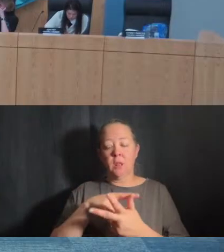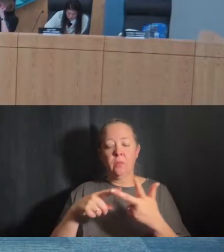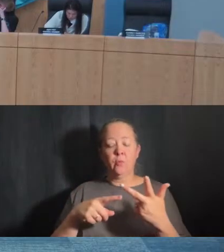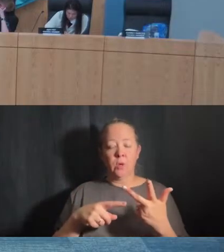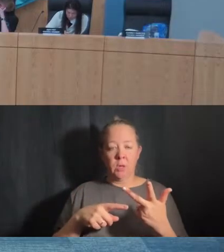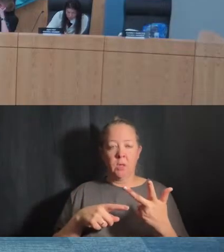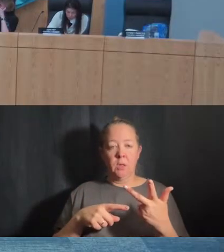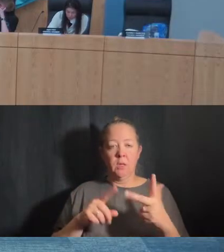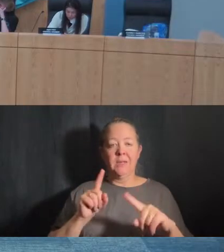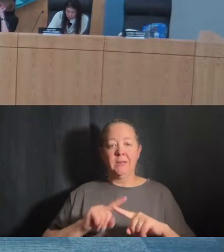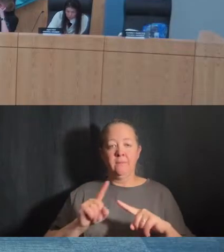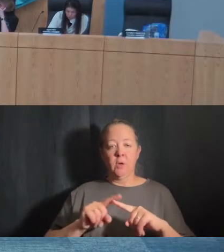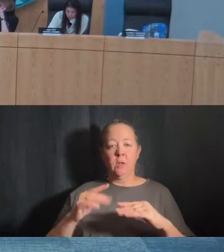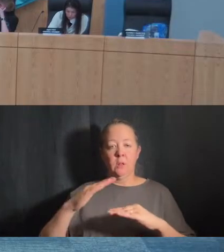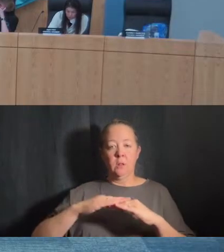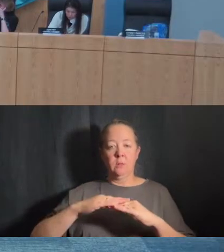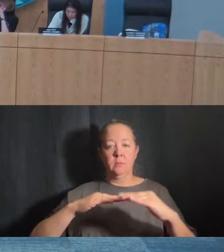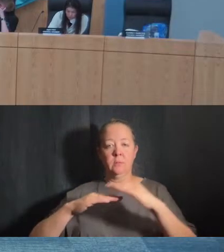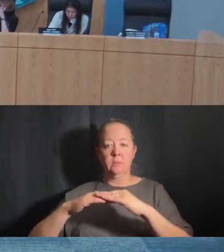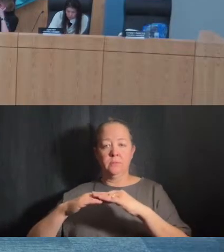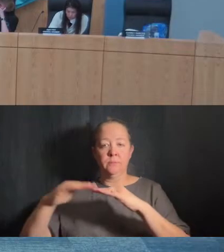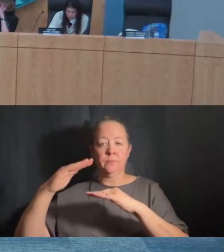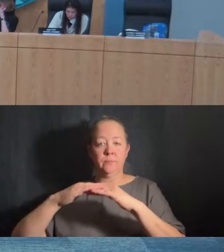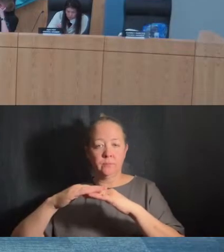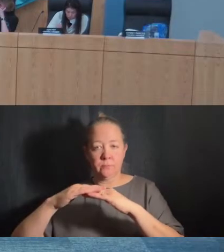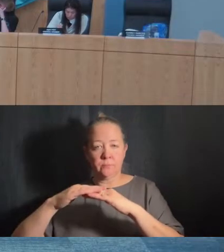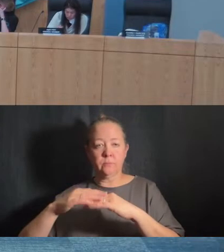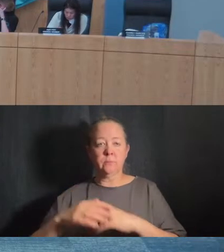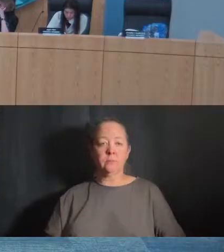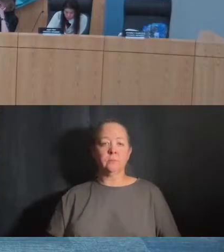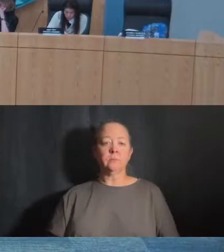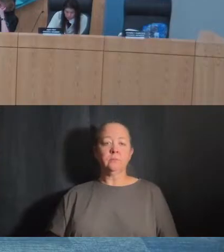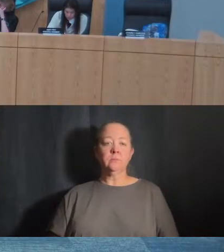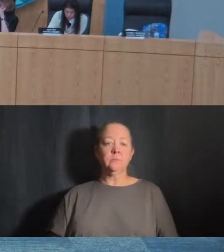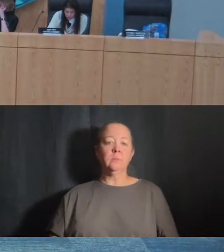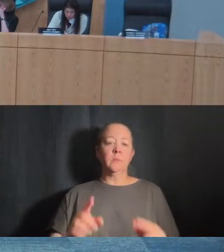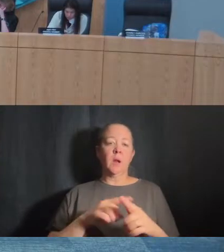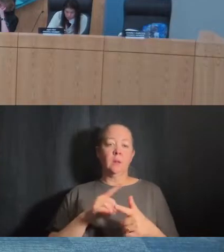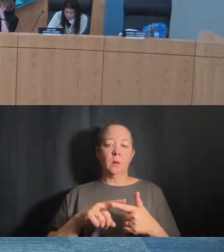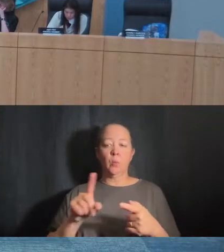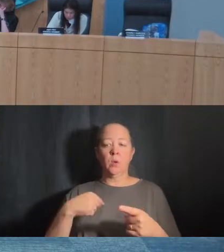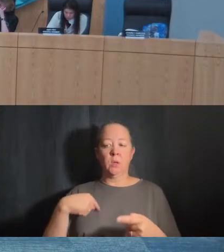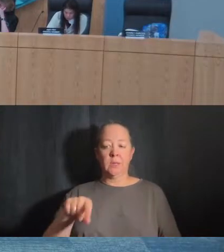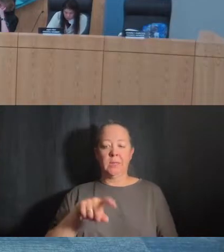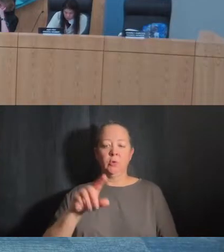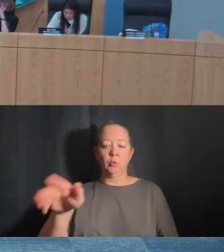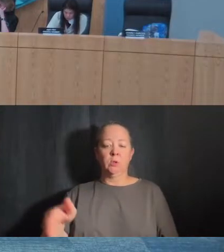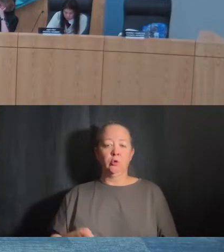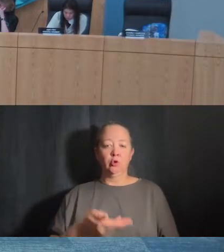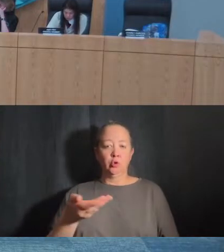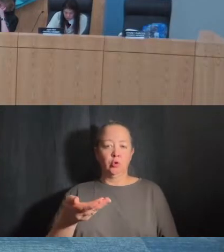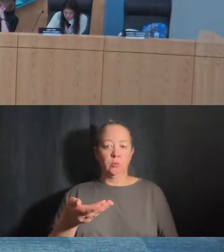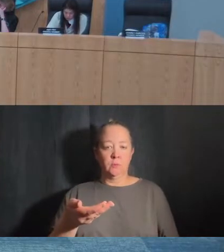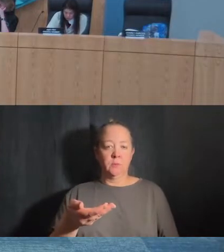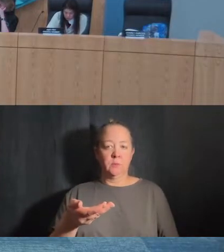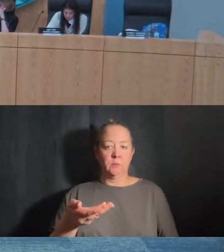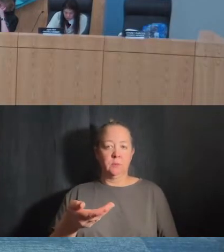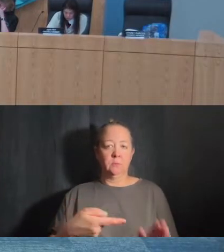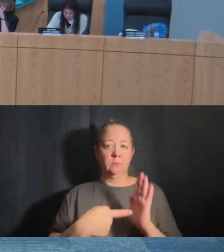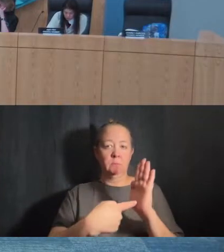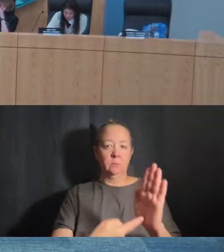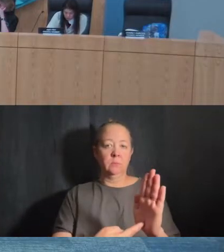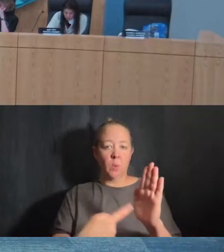different layers. And Tiers. then we will need to introduce one of those layers on Thursday.